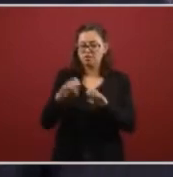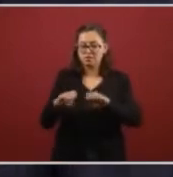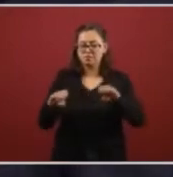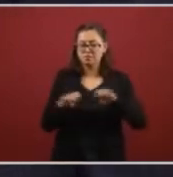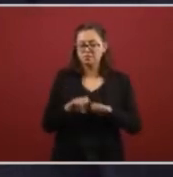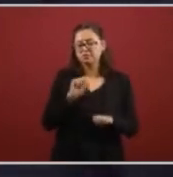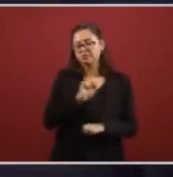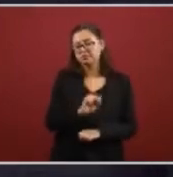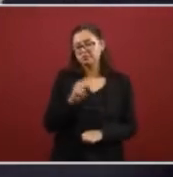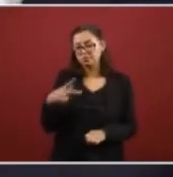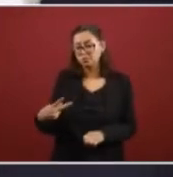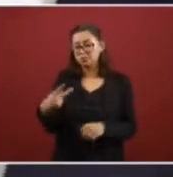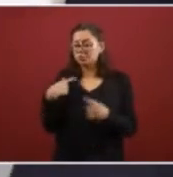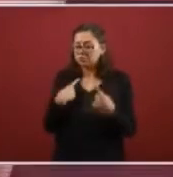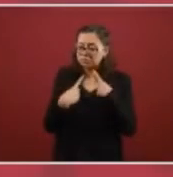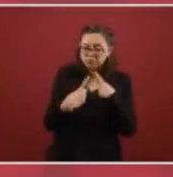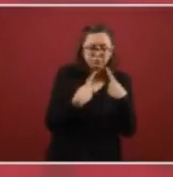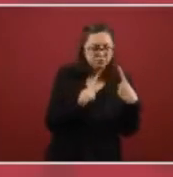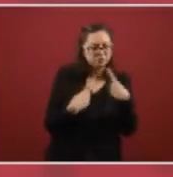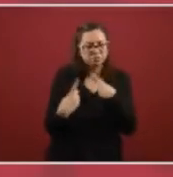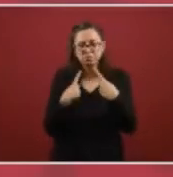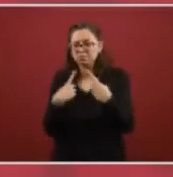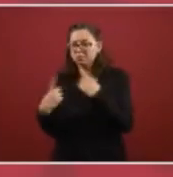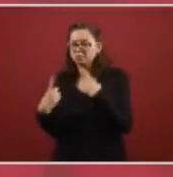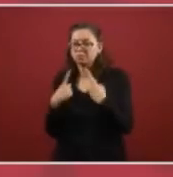asking with all respect